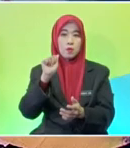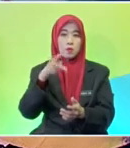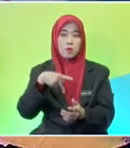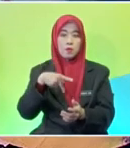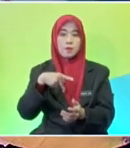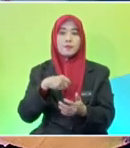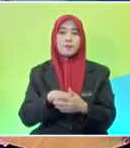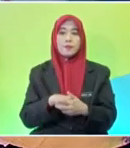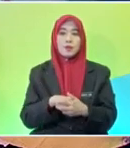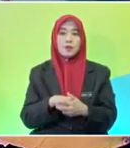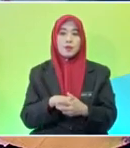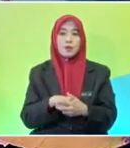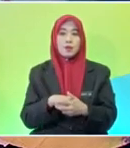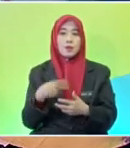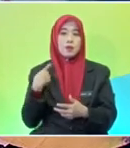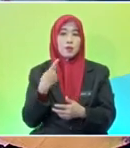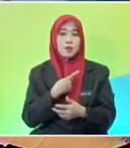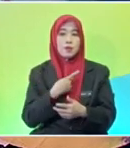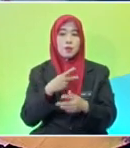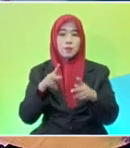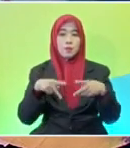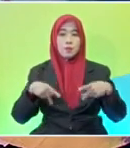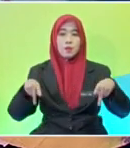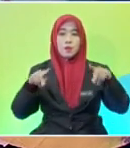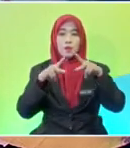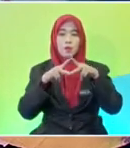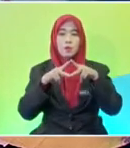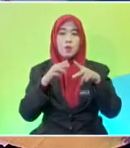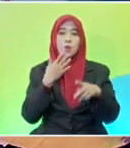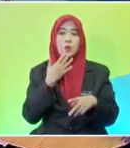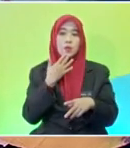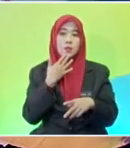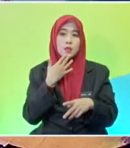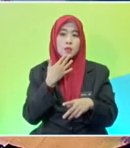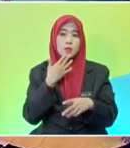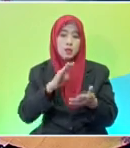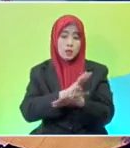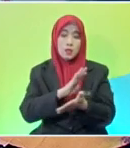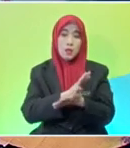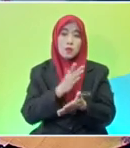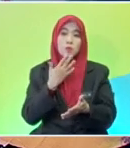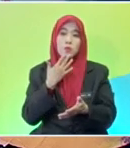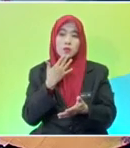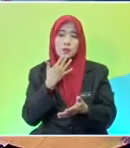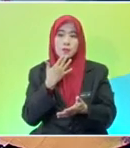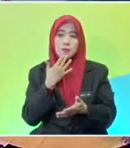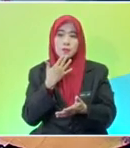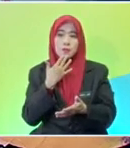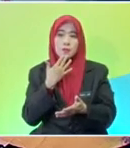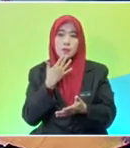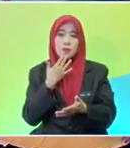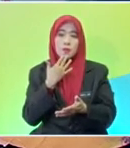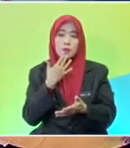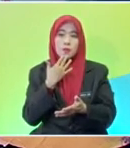scrapbook, okay, we need color papers. Mm-hmm. Okay, I'll provide 3 color papers for you and for me. Okay. And then make